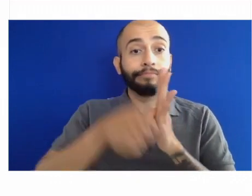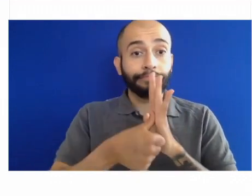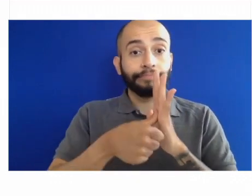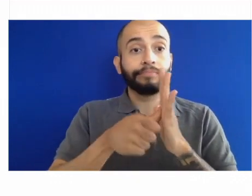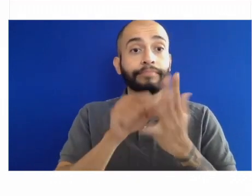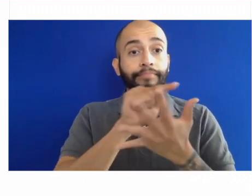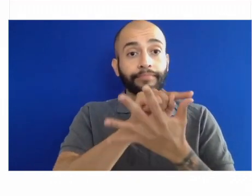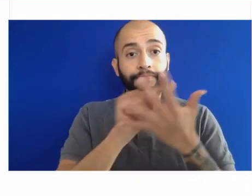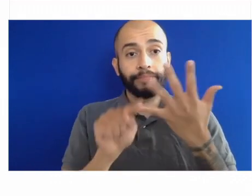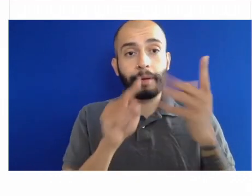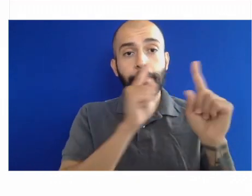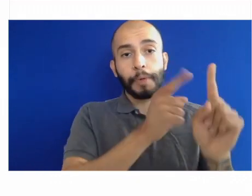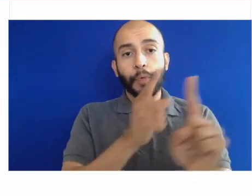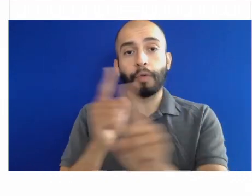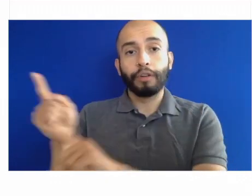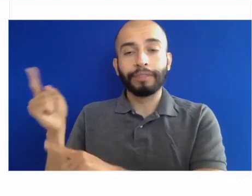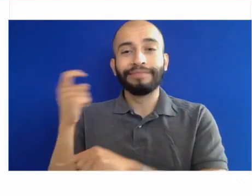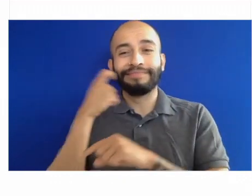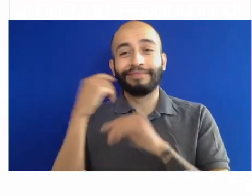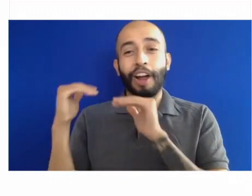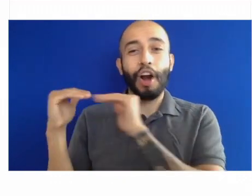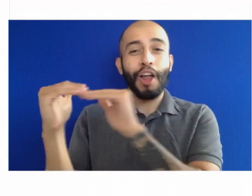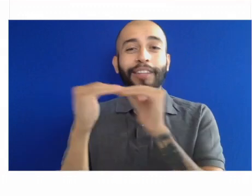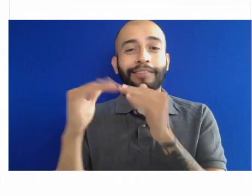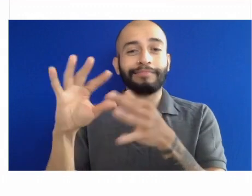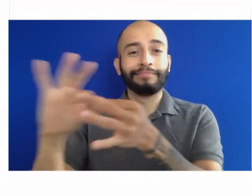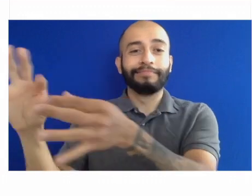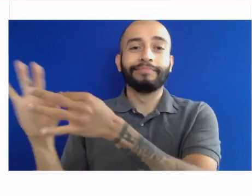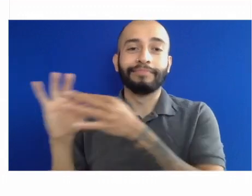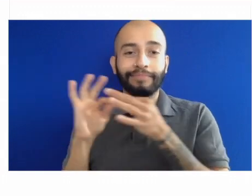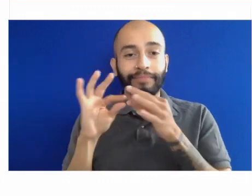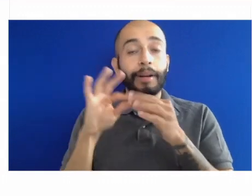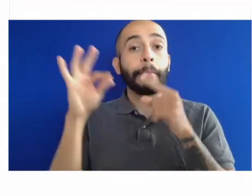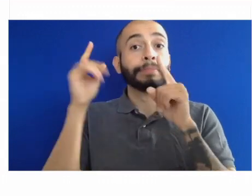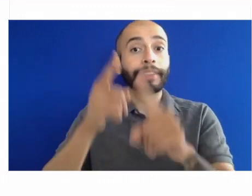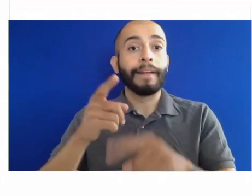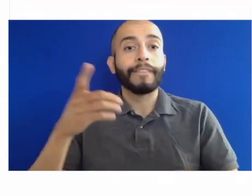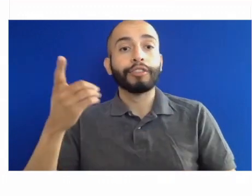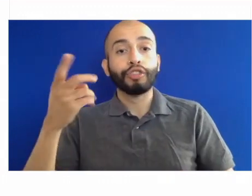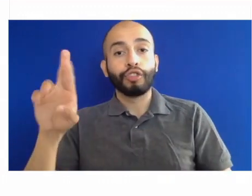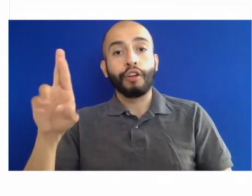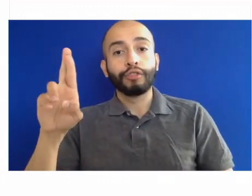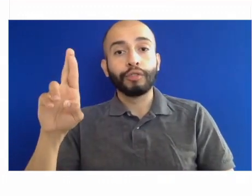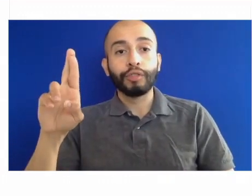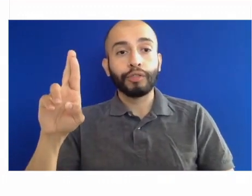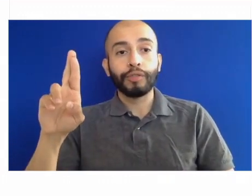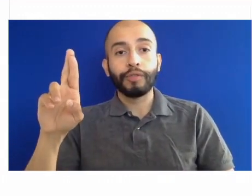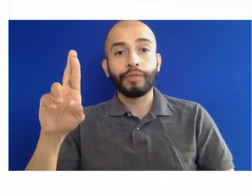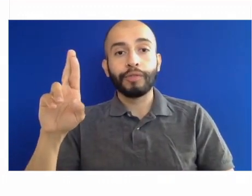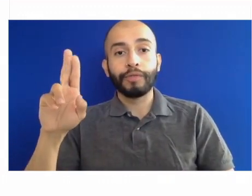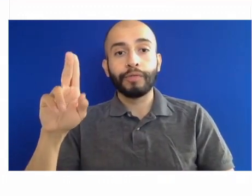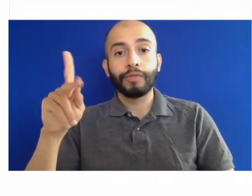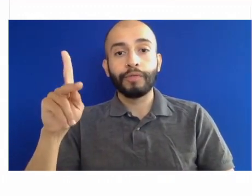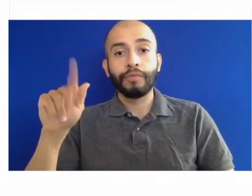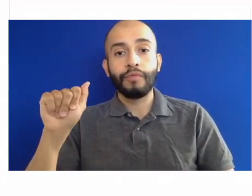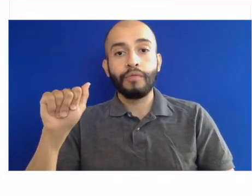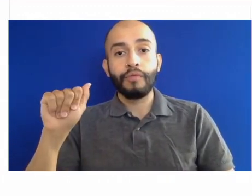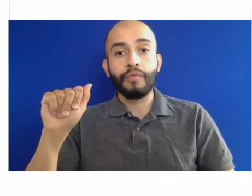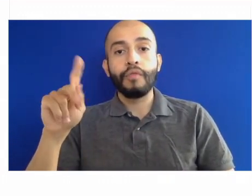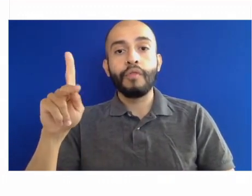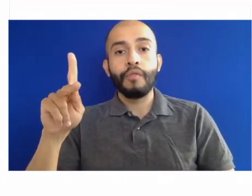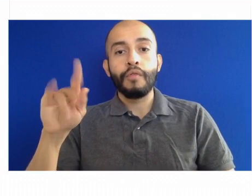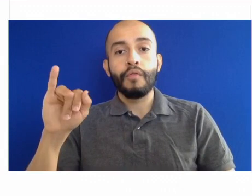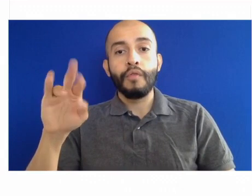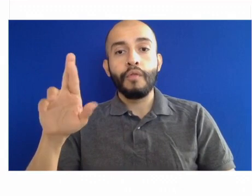Kirksell, regarding the over-focus perhaps on false facts. And, you know, we